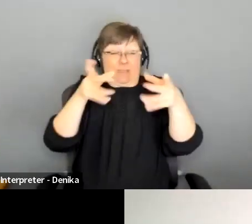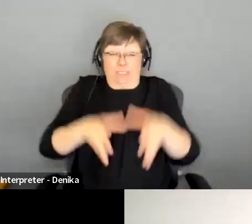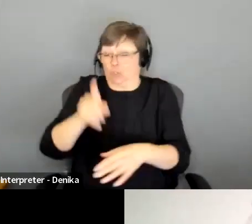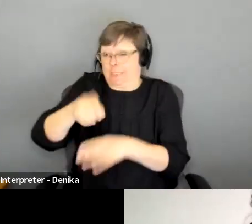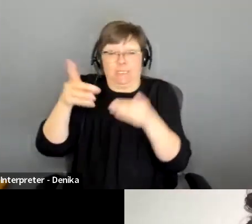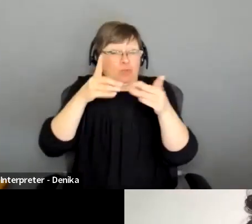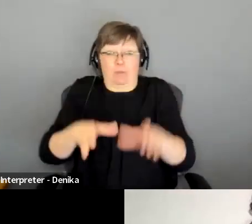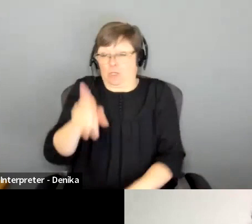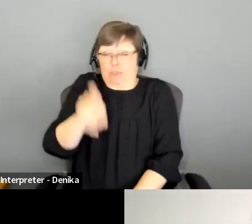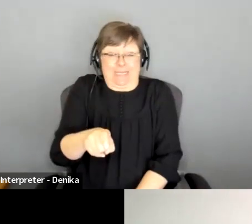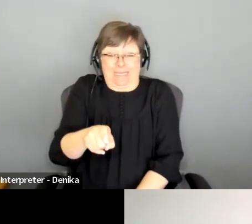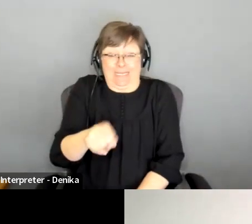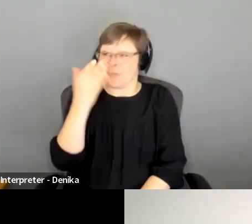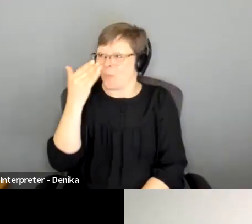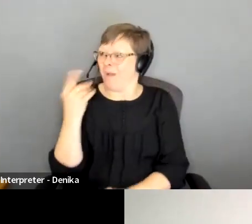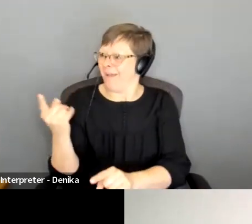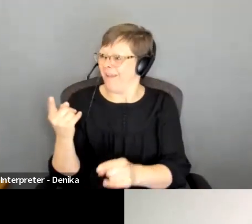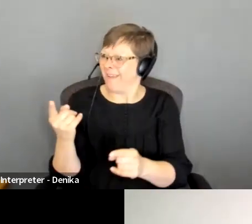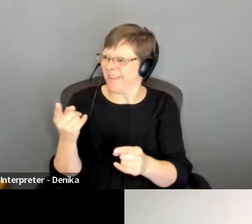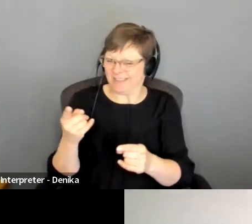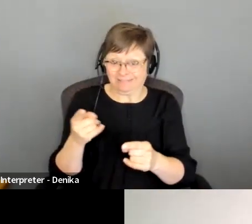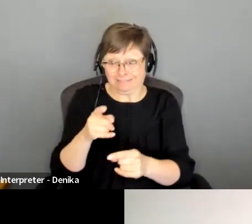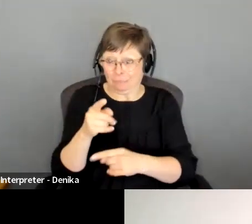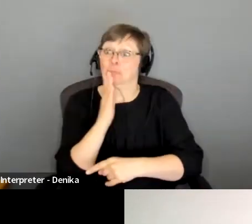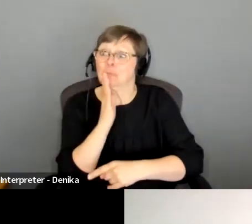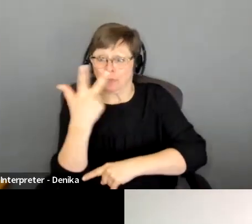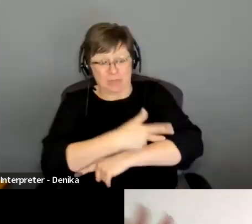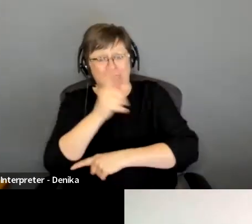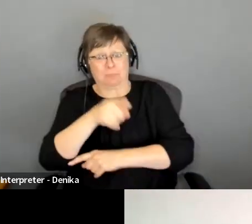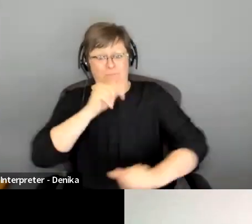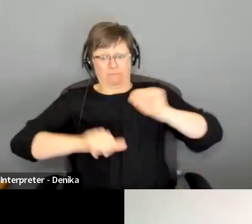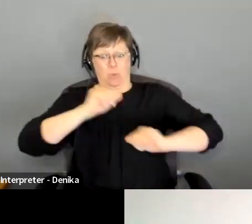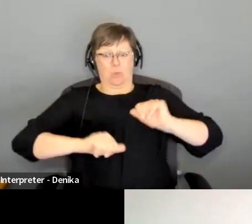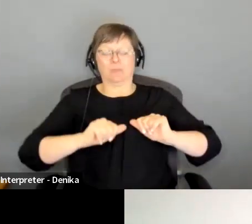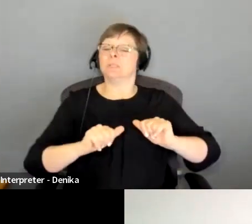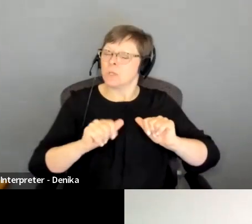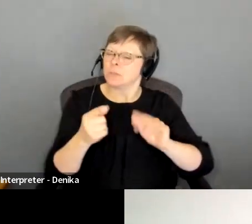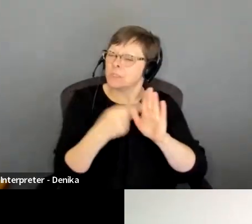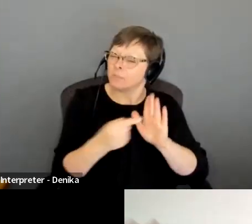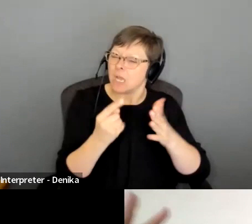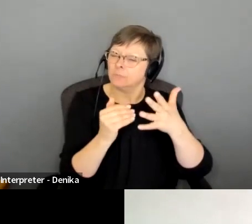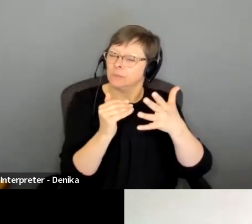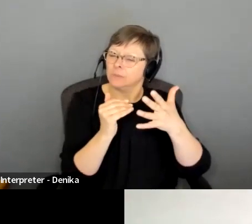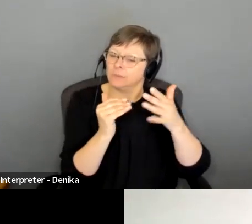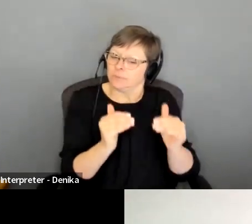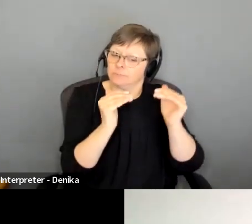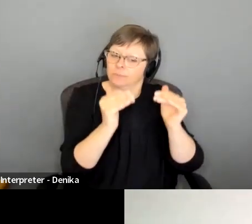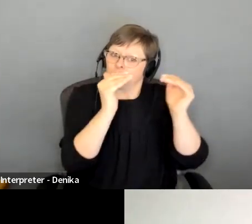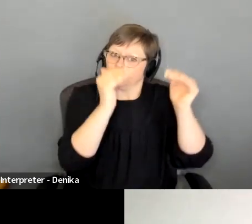we have a presentation in 3 days. And so, yeah, a hierarchy sometimes serves us, but